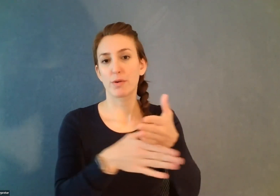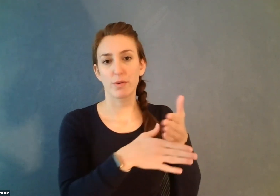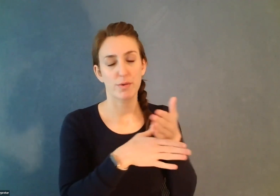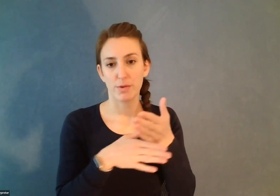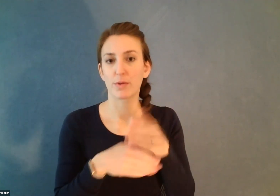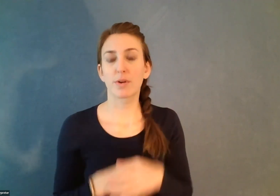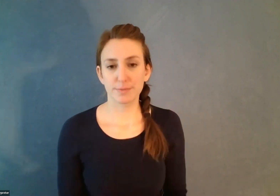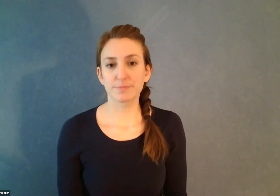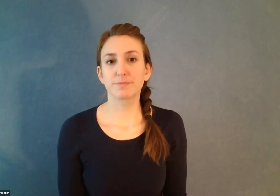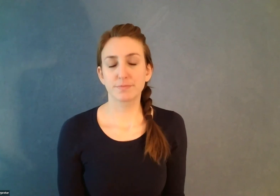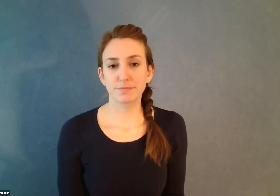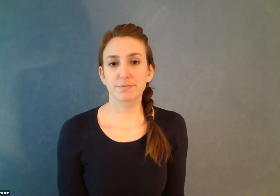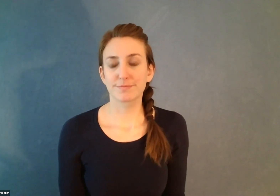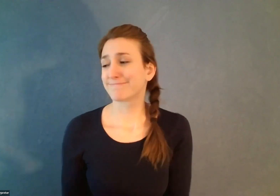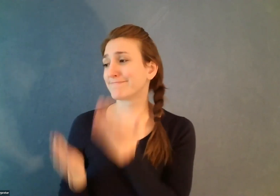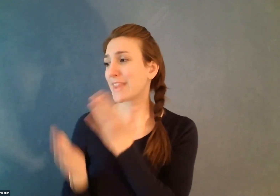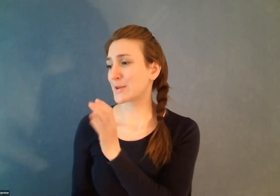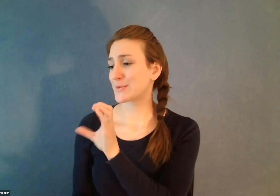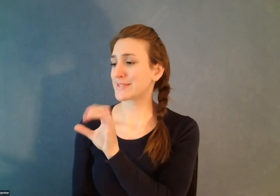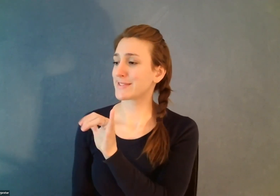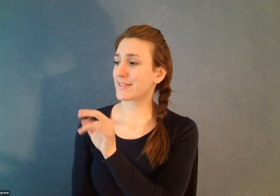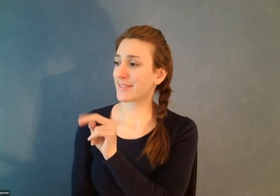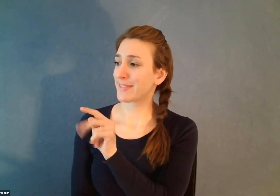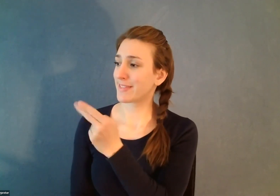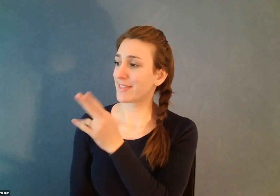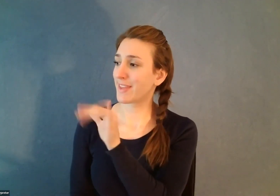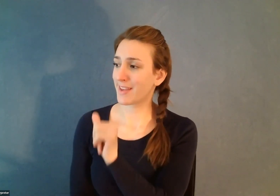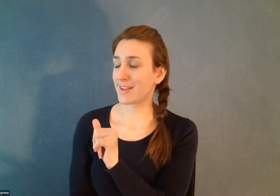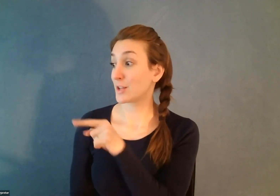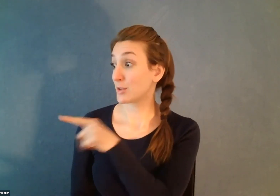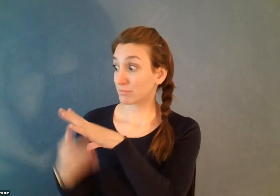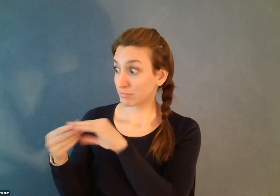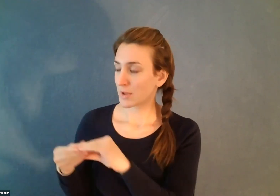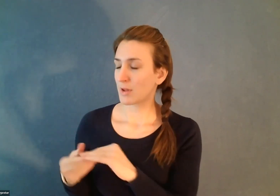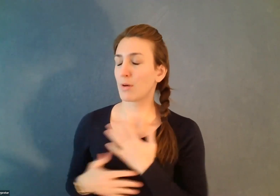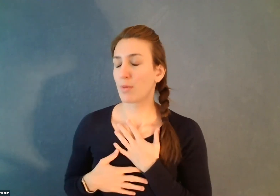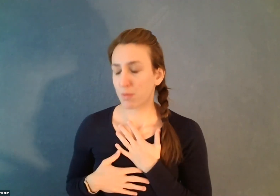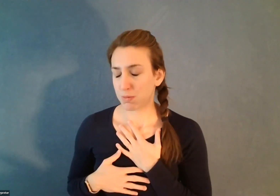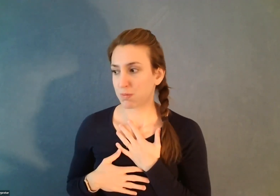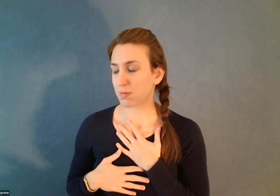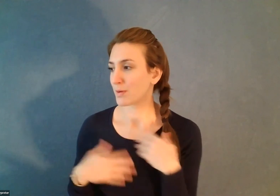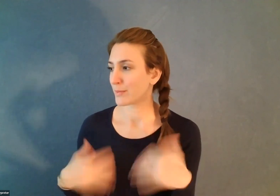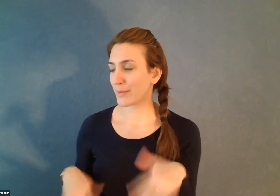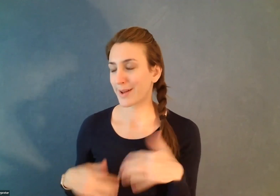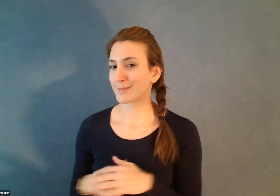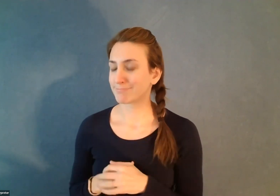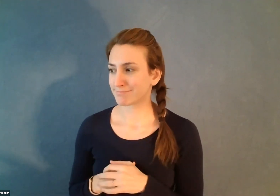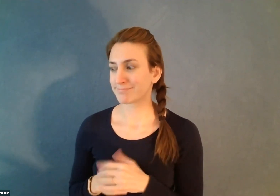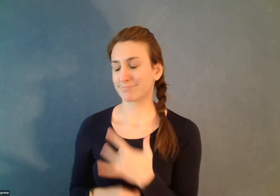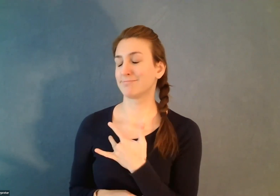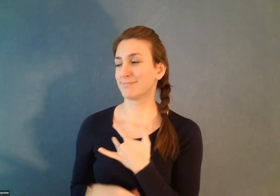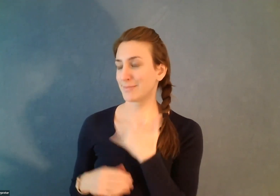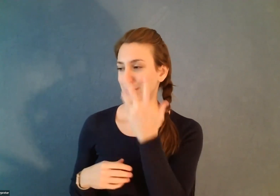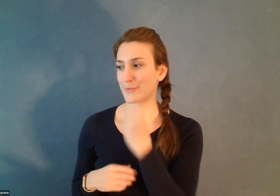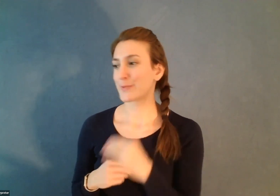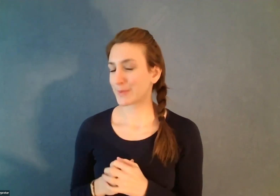Thank you so much, Cynthia. And honestly, all of what you said was so moving. I kind of hate to do our quick resources slides, but we're going to do them anyway.